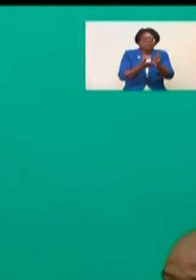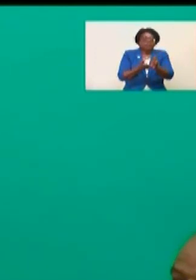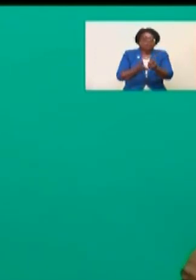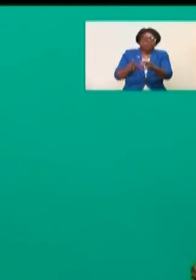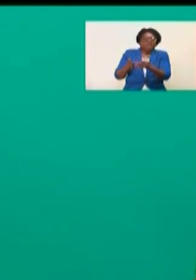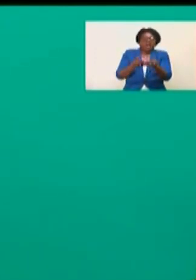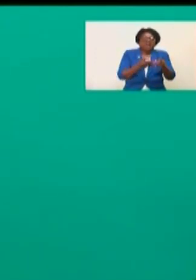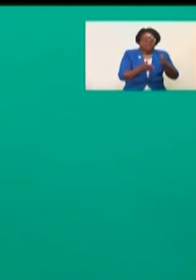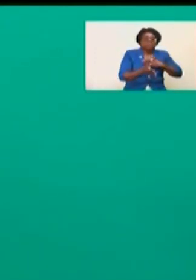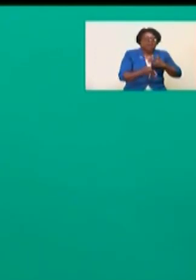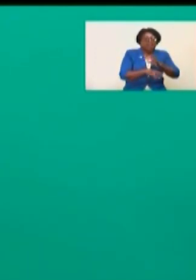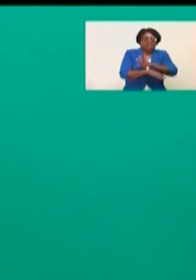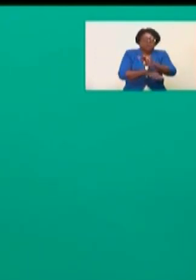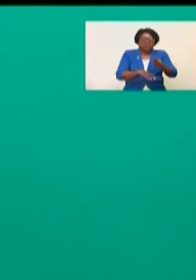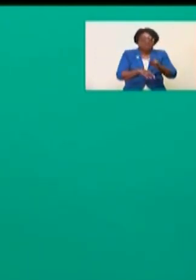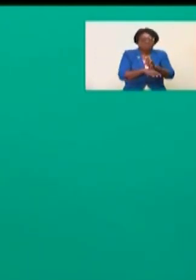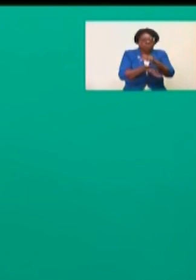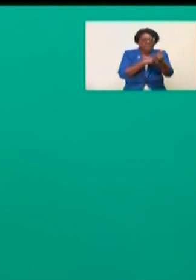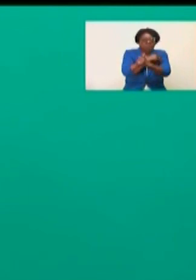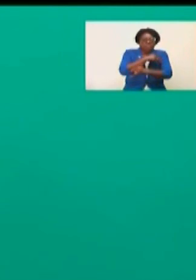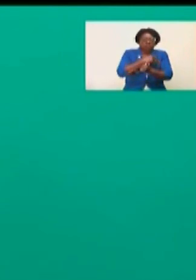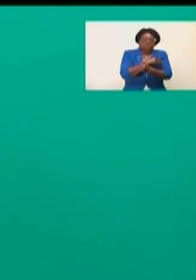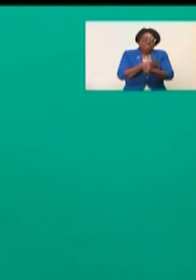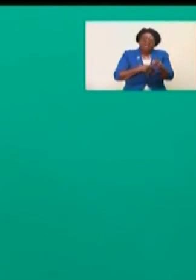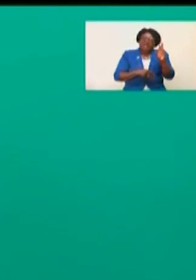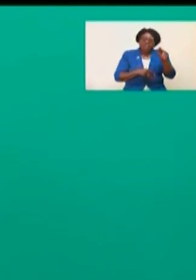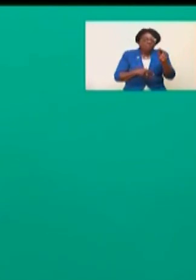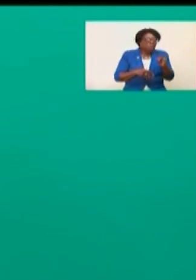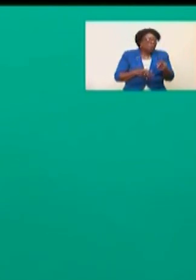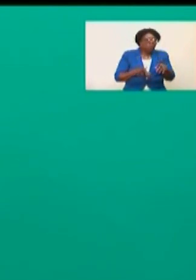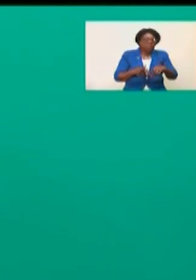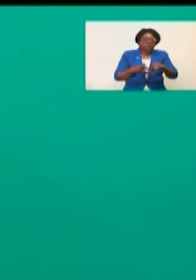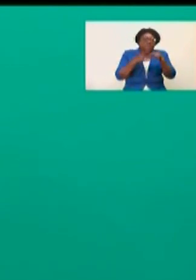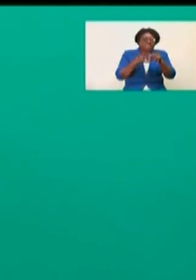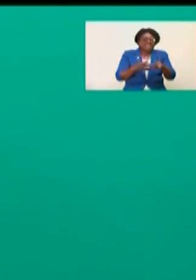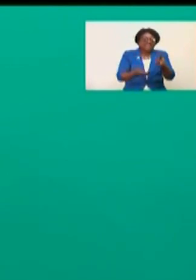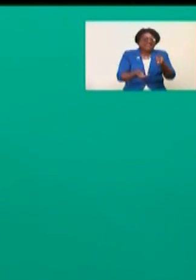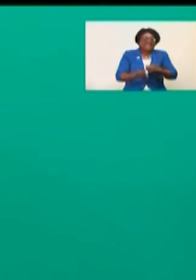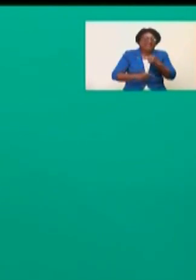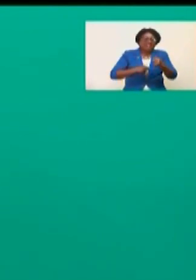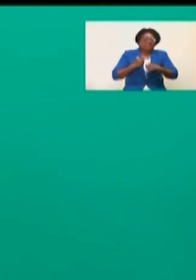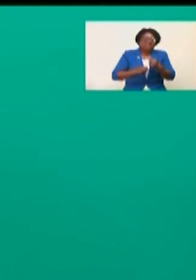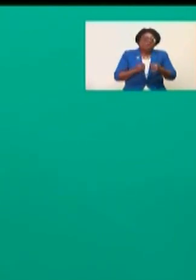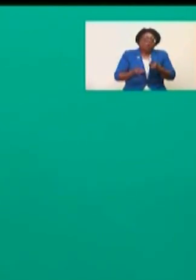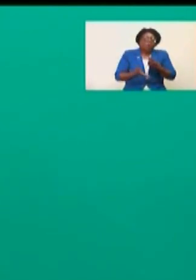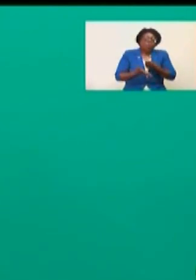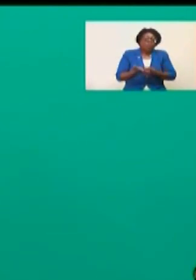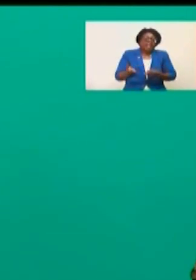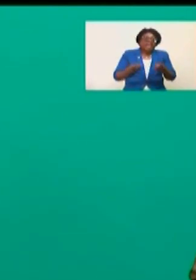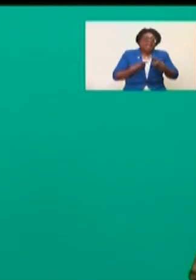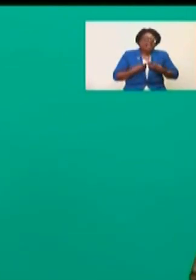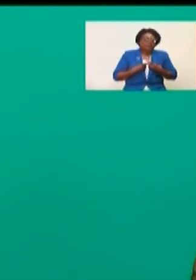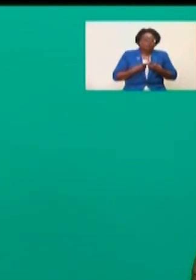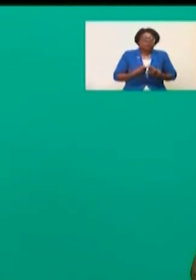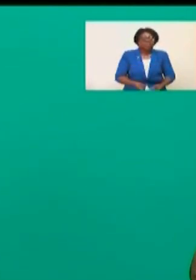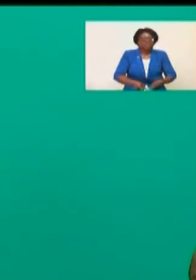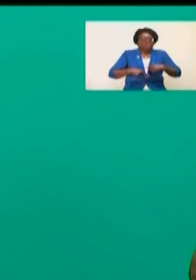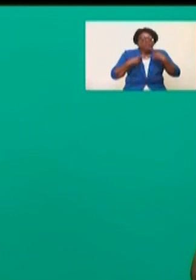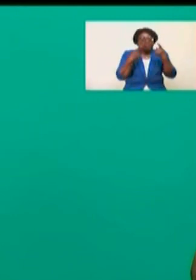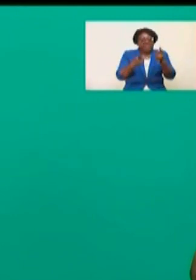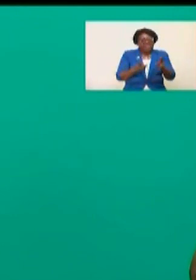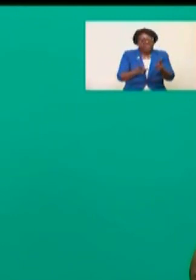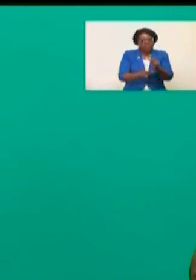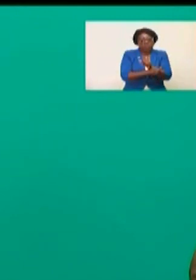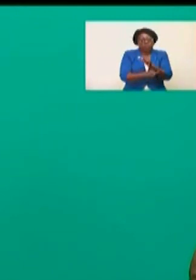growing up. I had no particular talents. What I had was the determination to work hard.